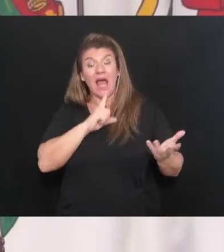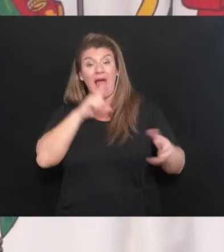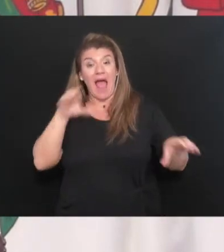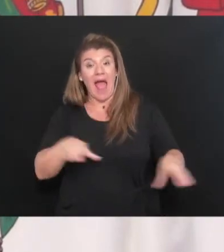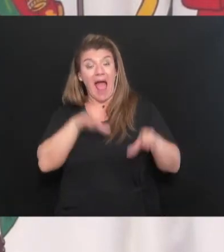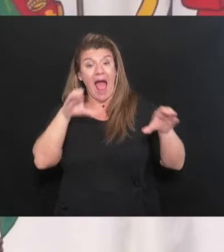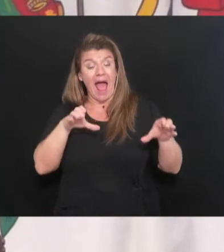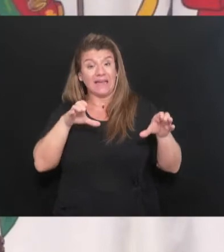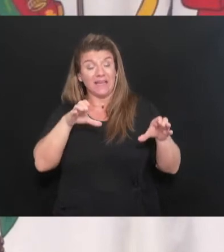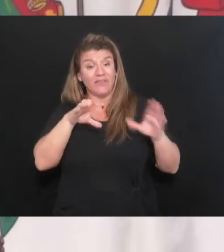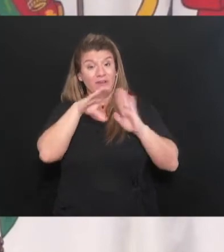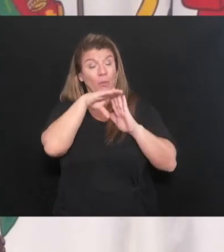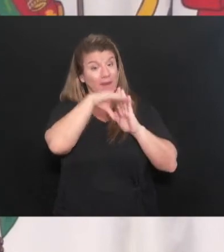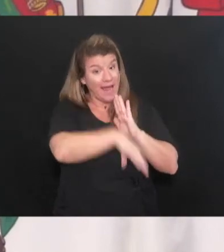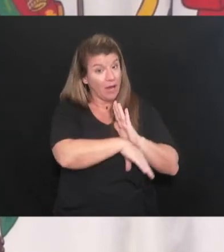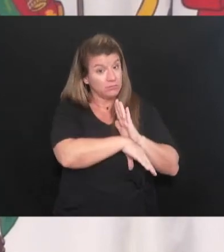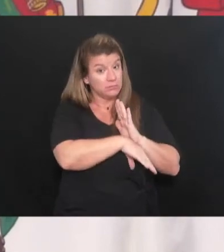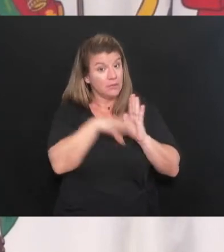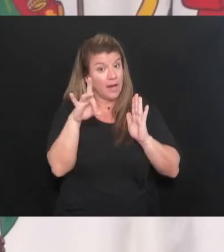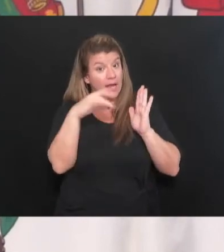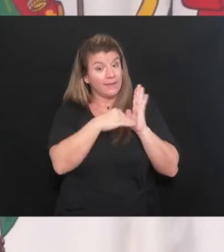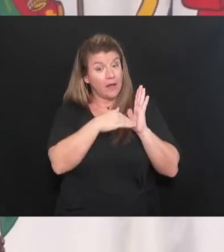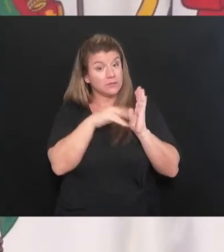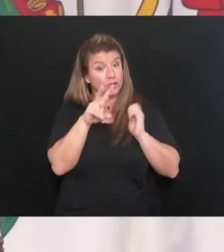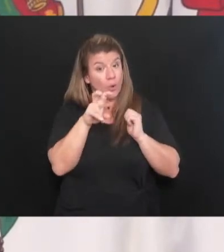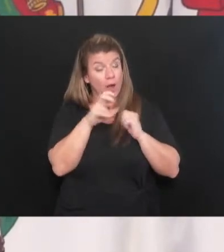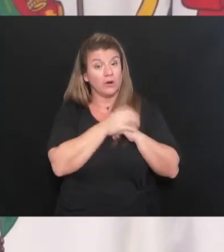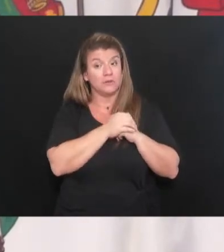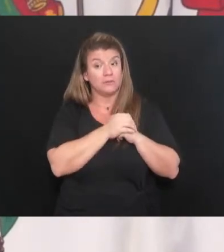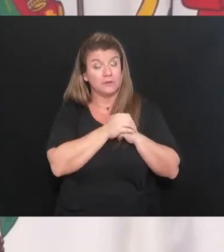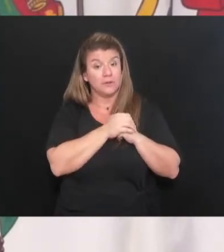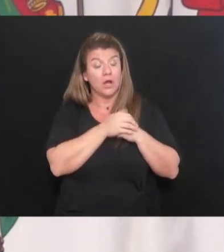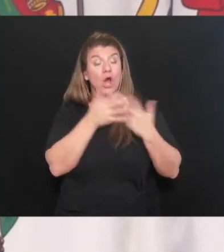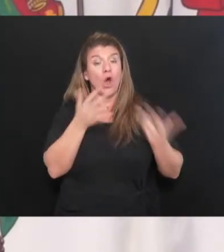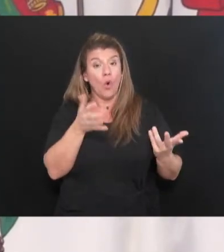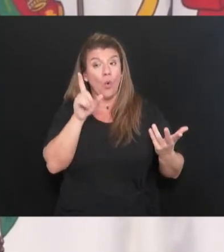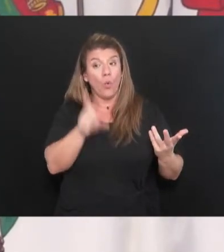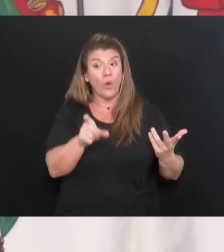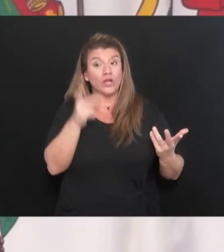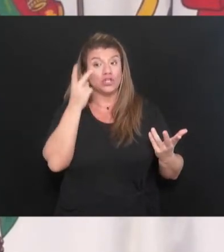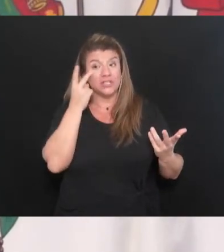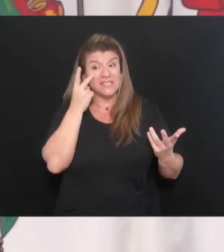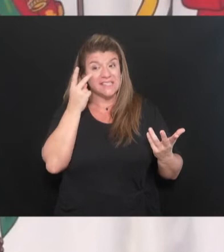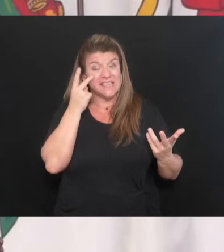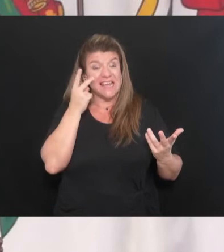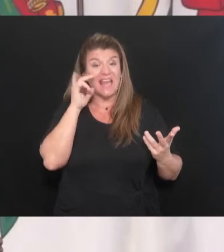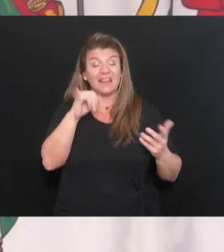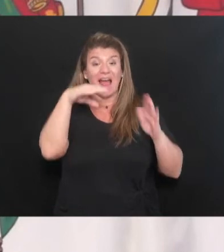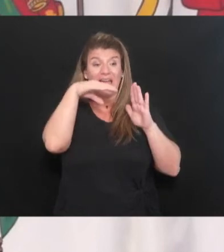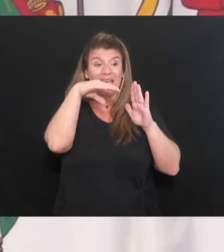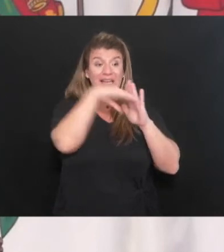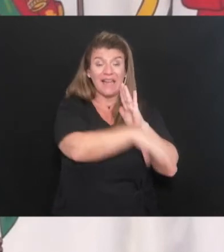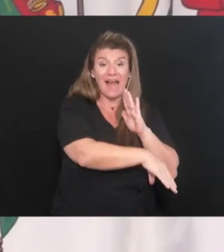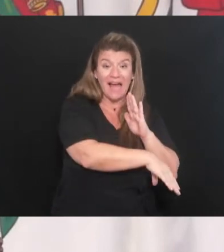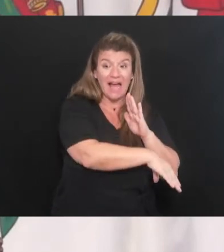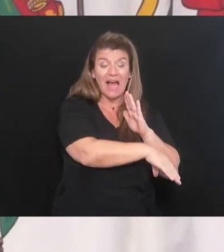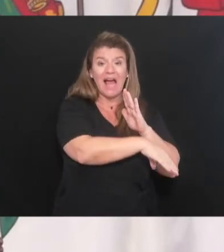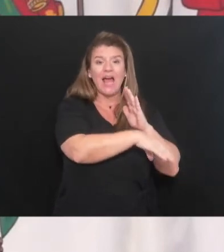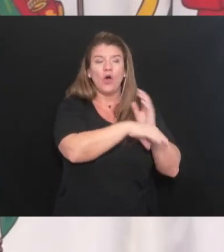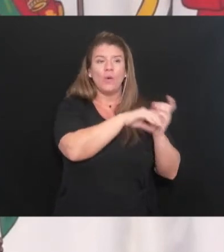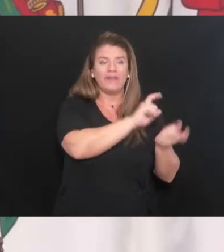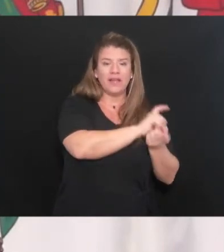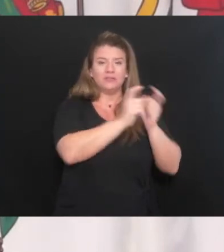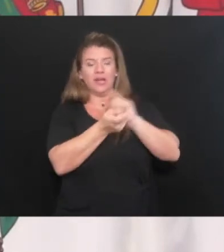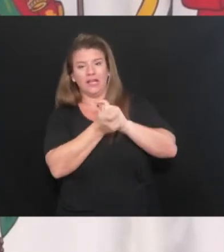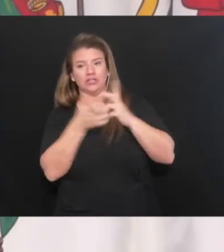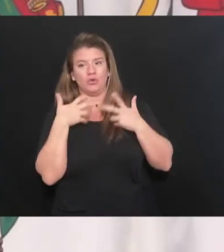cases 8,200. We will see that decline in active cases as we move those to recovered